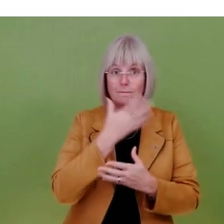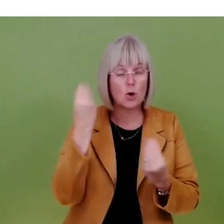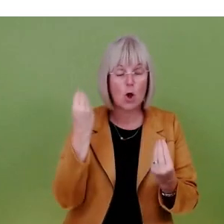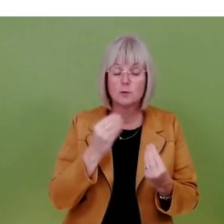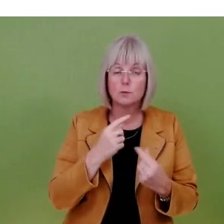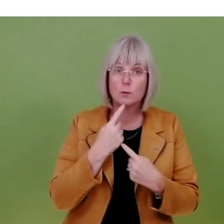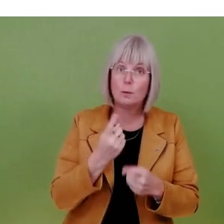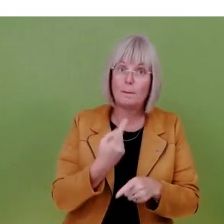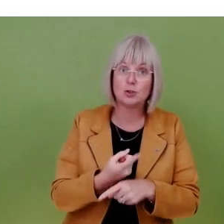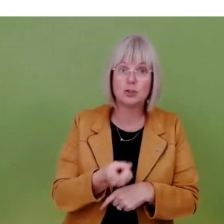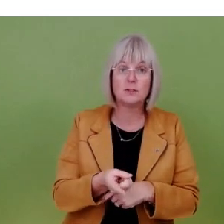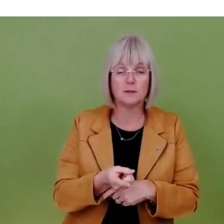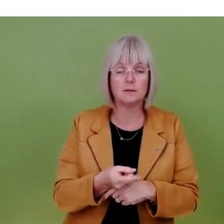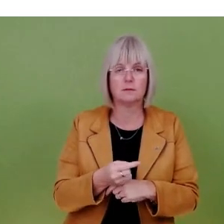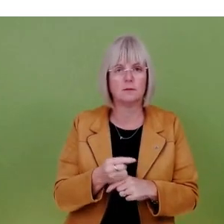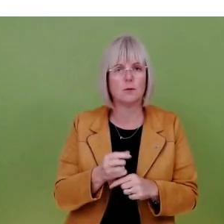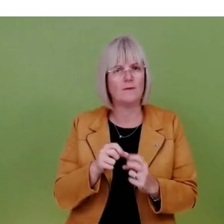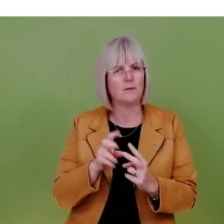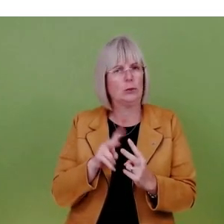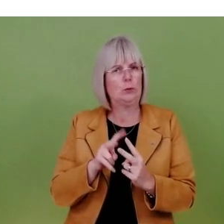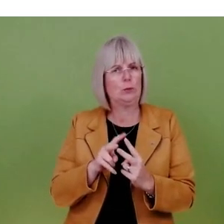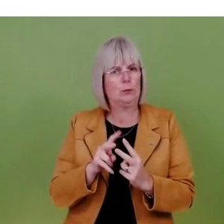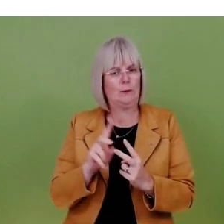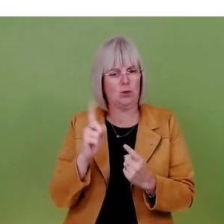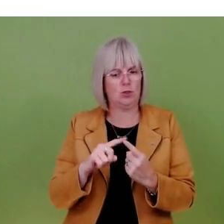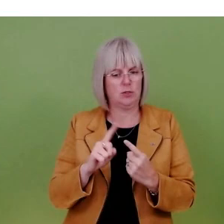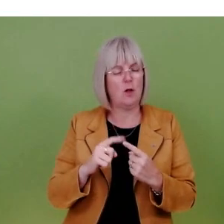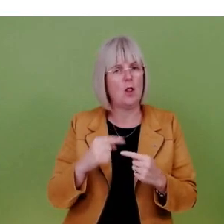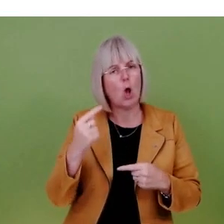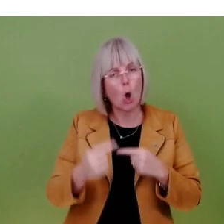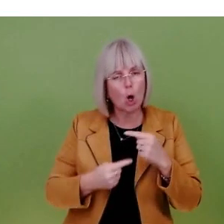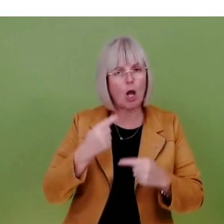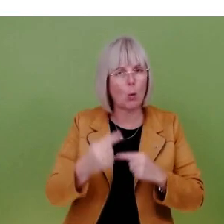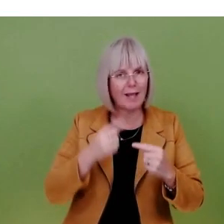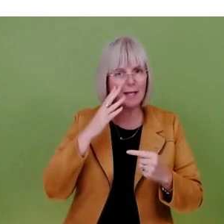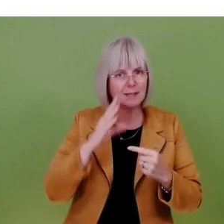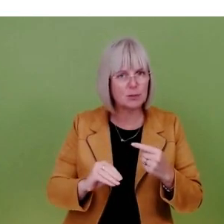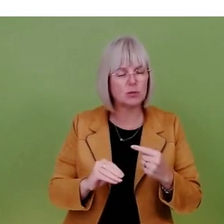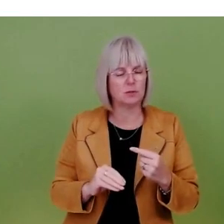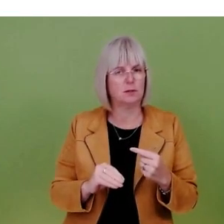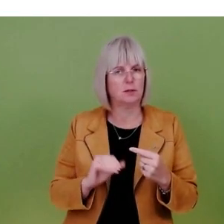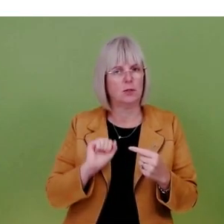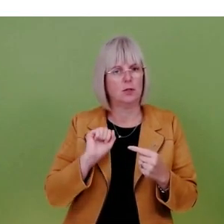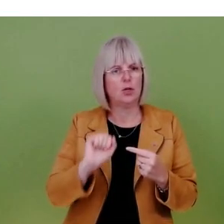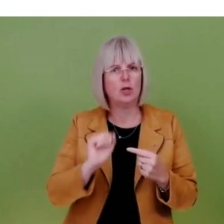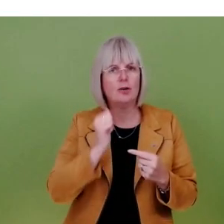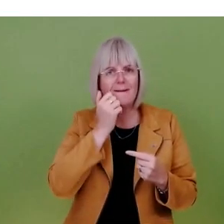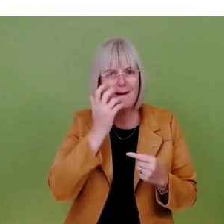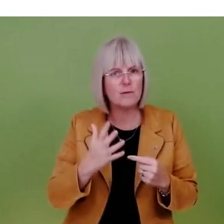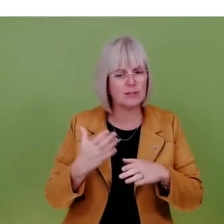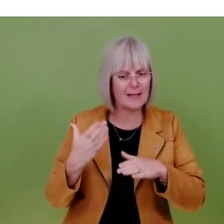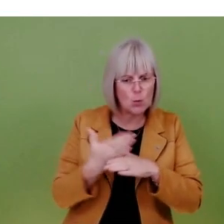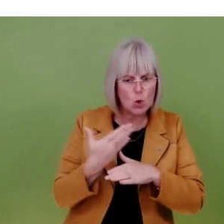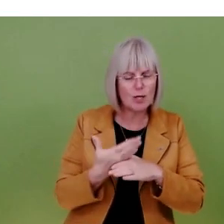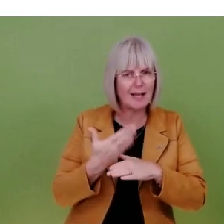suppose the ongoing experience that Anita described of what she notes in her day-to-day working practice, and the